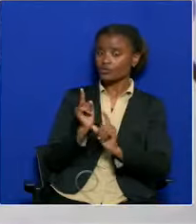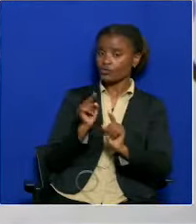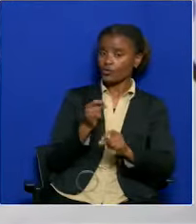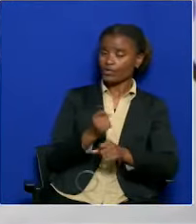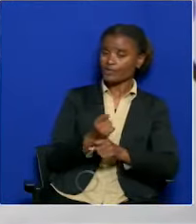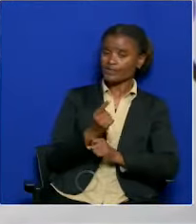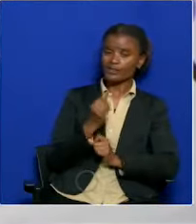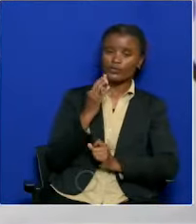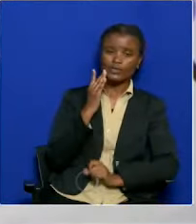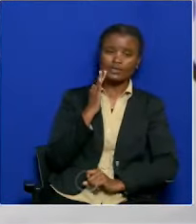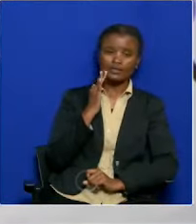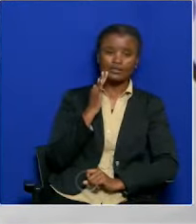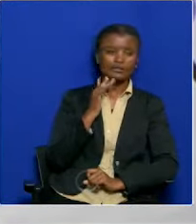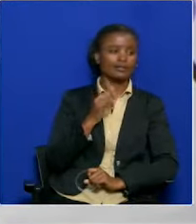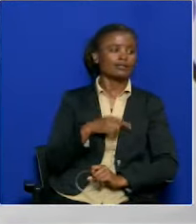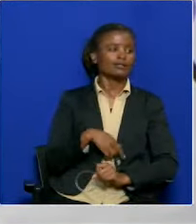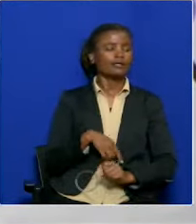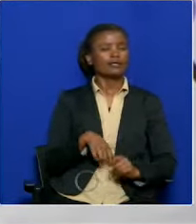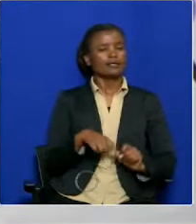18